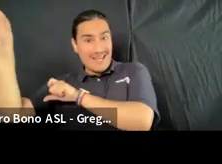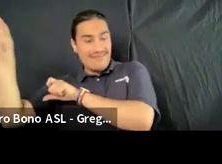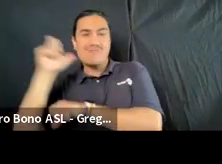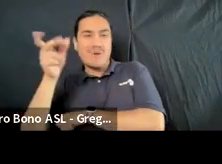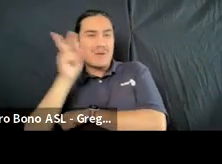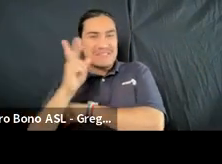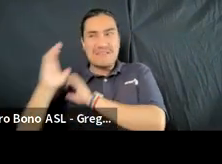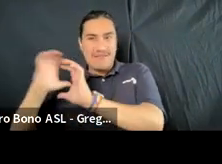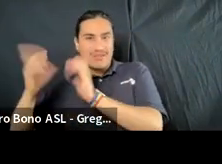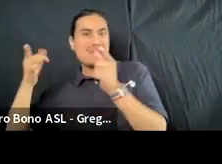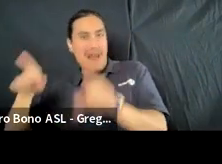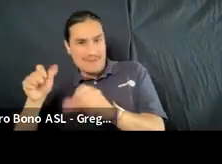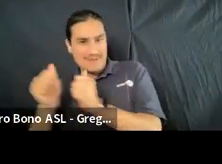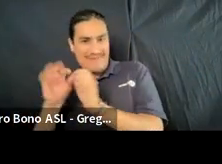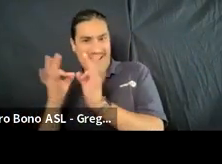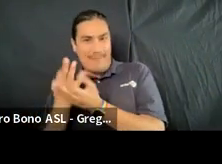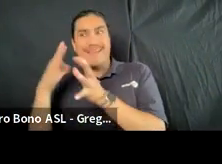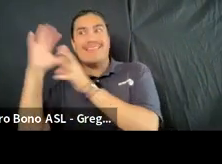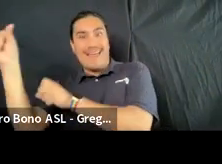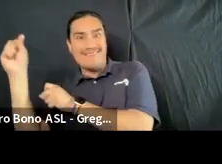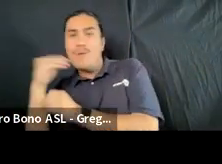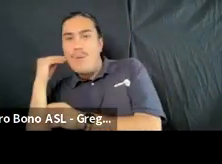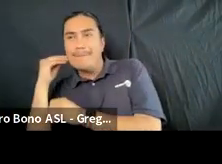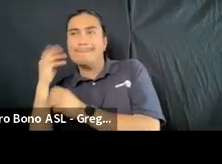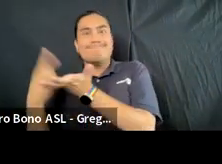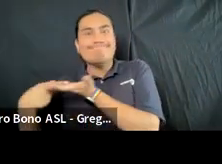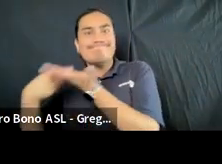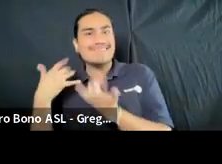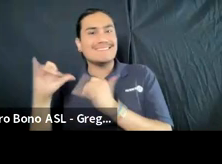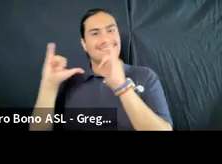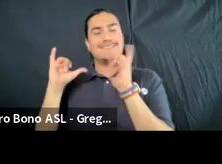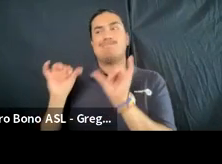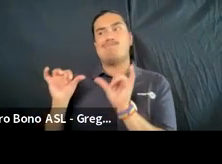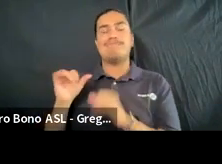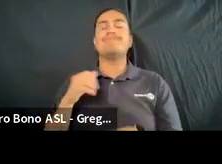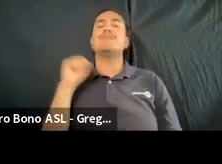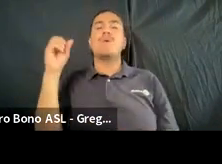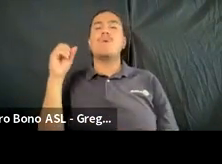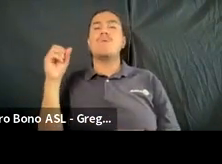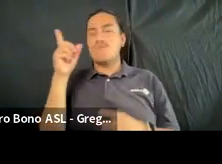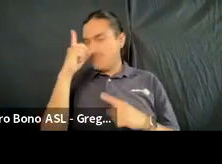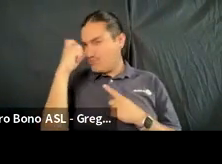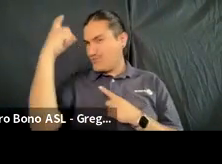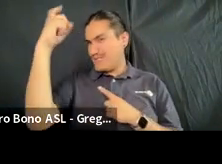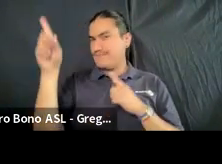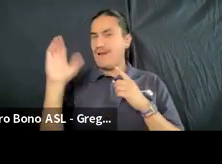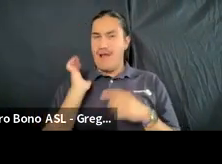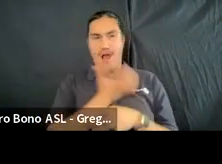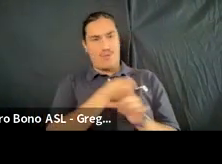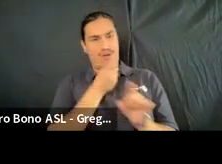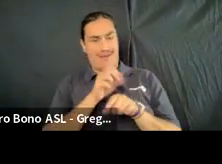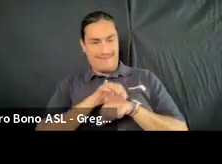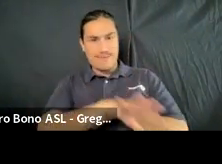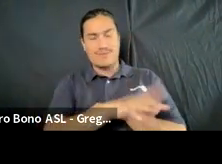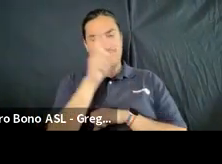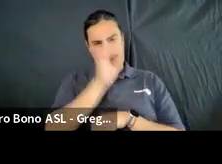that happens between a family because they've already left the theater space. So how can we dream about the impact we wanna have with our work? And then that leads me